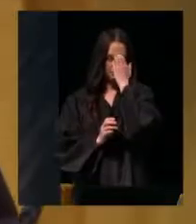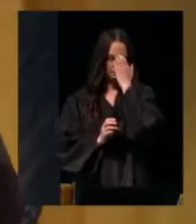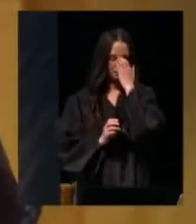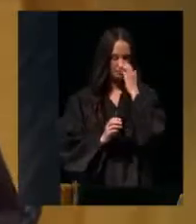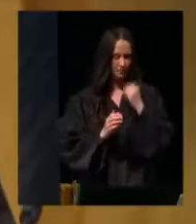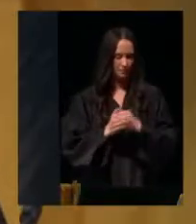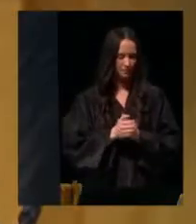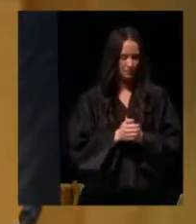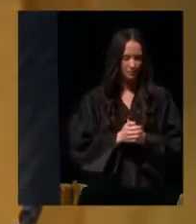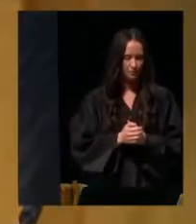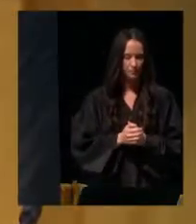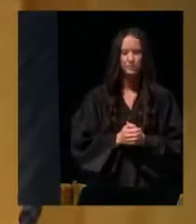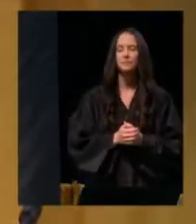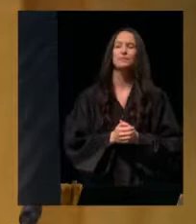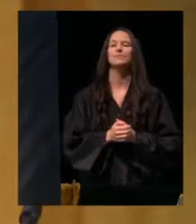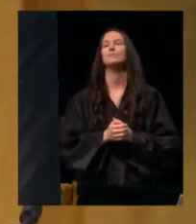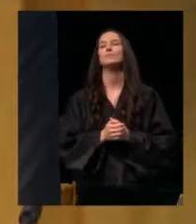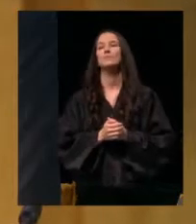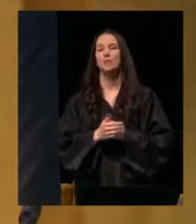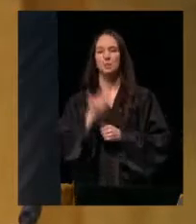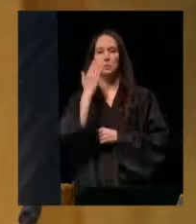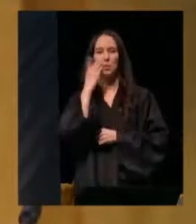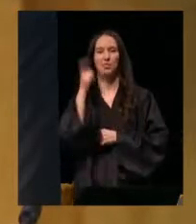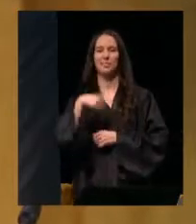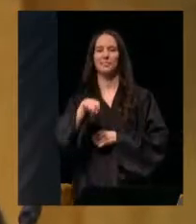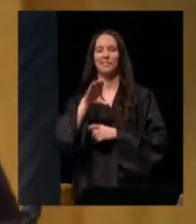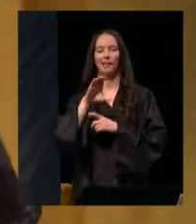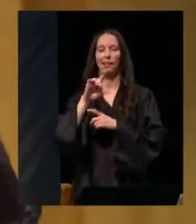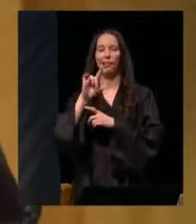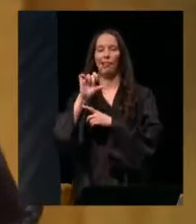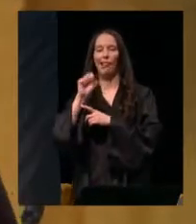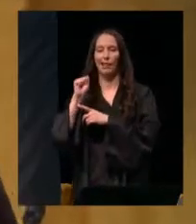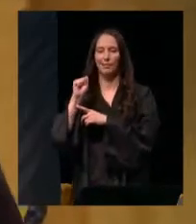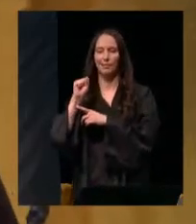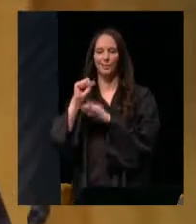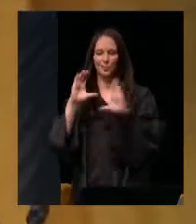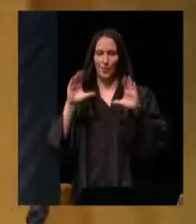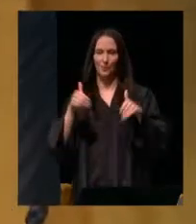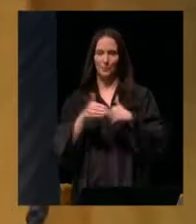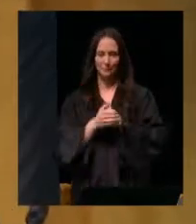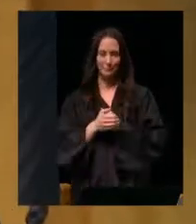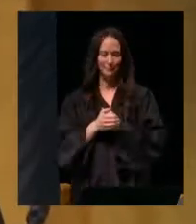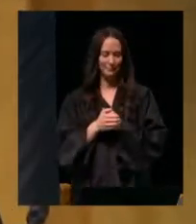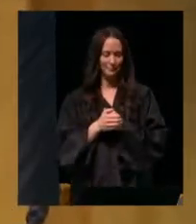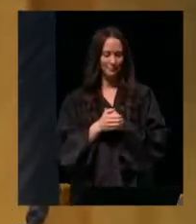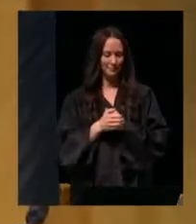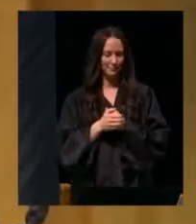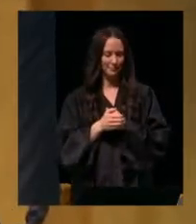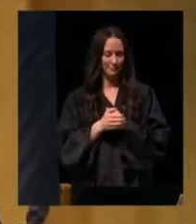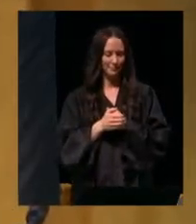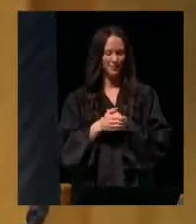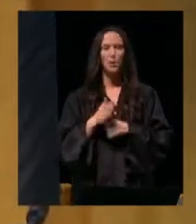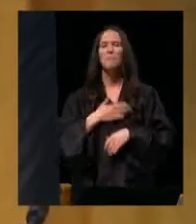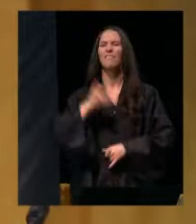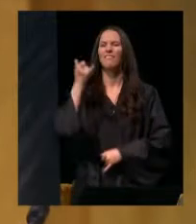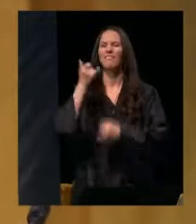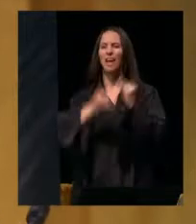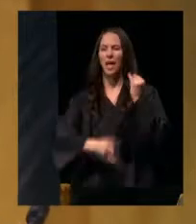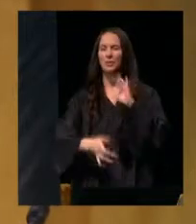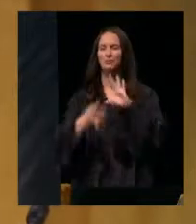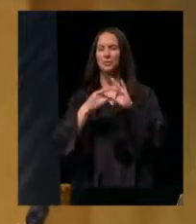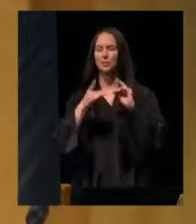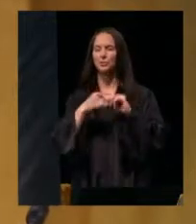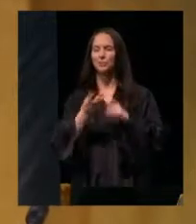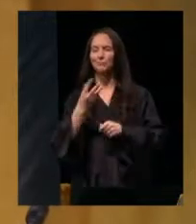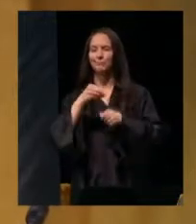As you heard, this is a class group. Graduates, my final message will ask you to do some math.